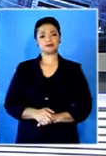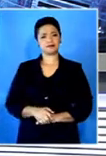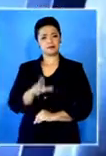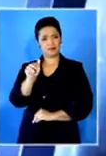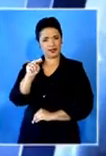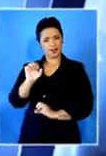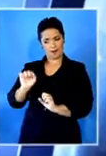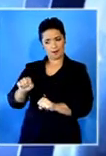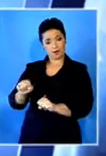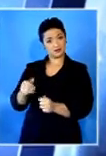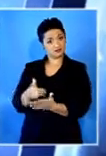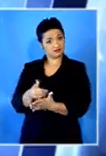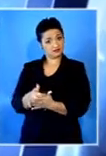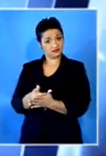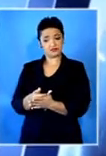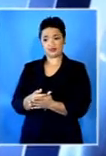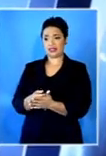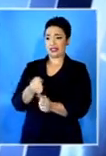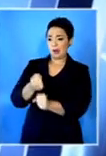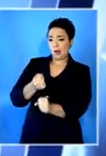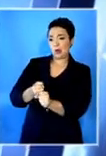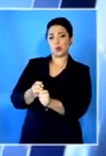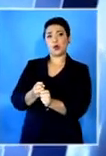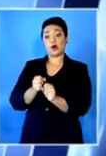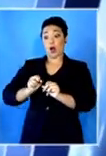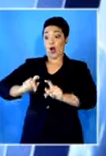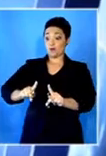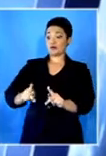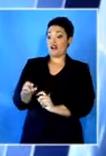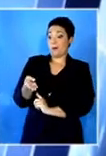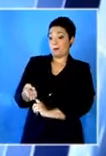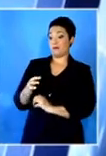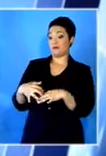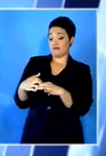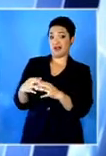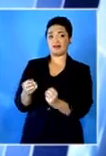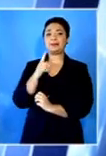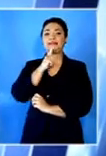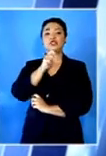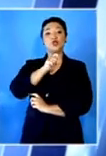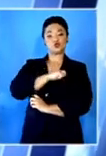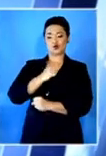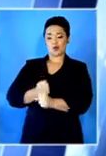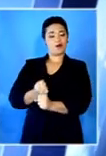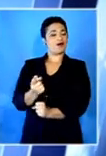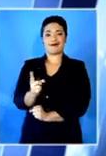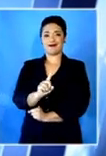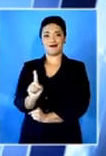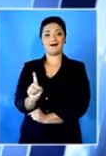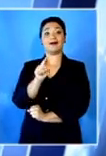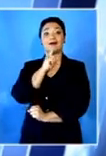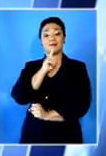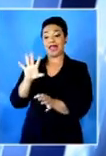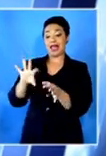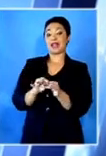Can the ANC get away with talking about work opportunities? We're not talking about real jobs here. It's linked to the public